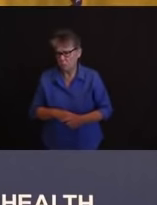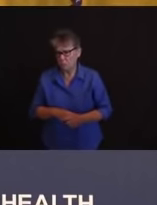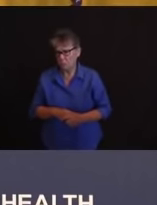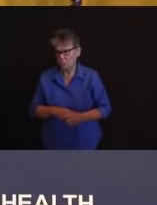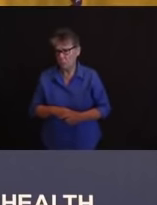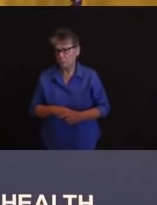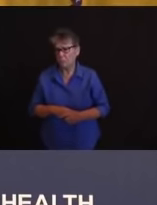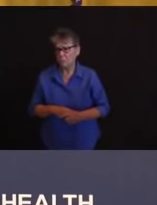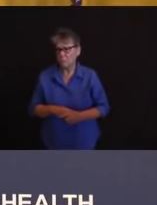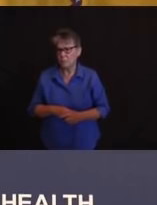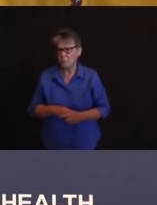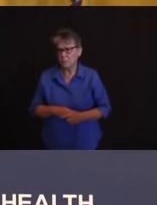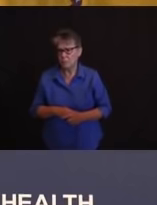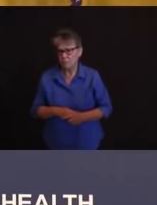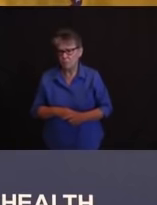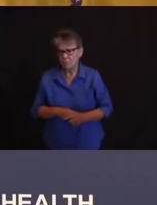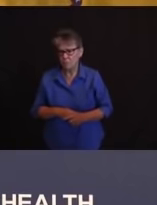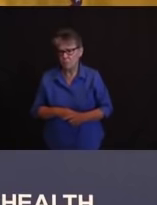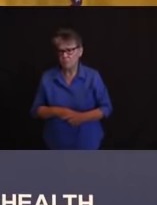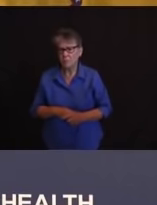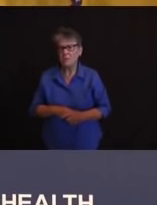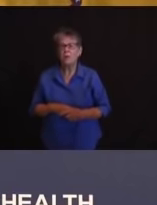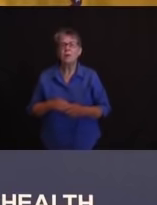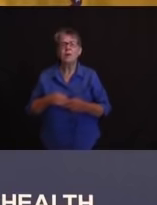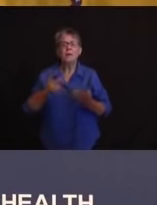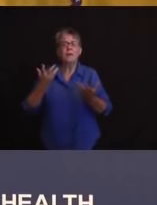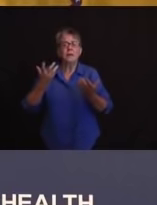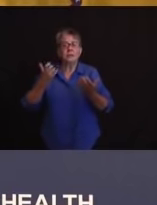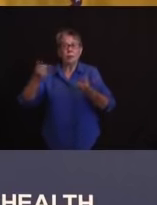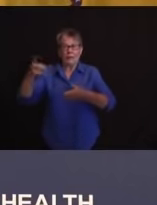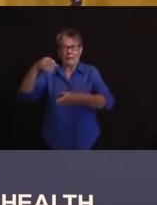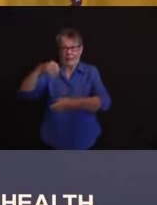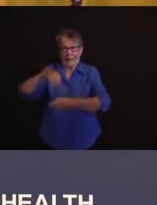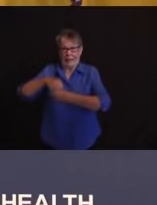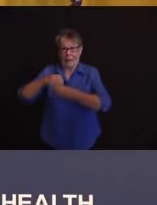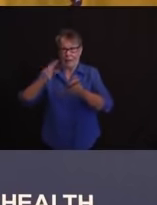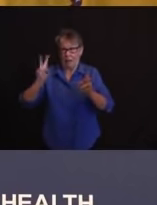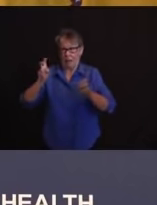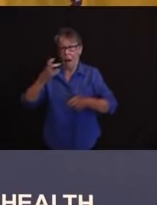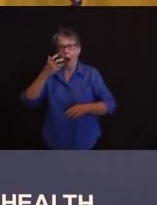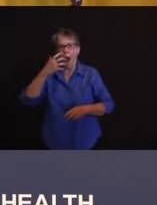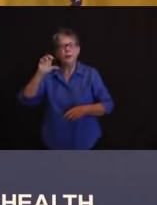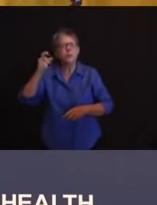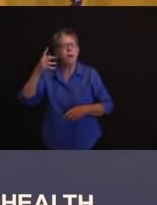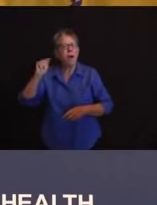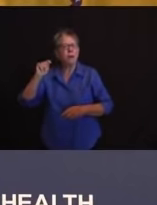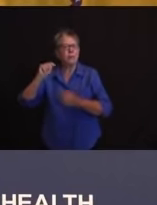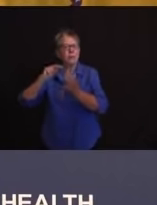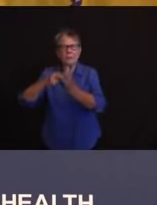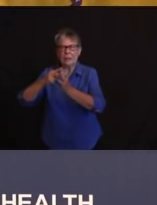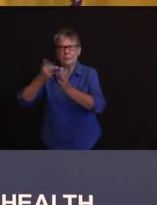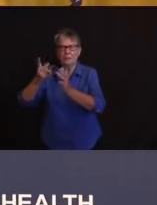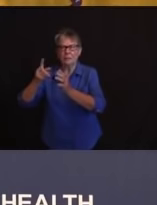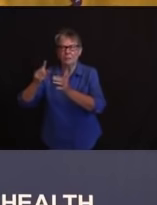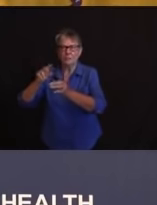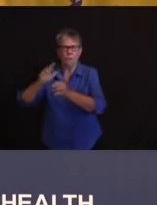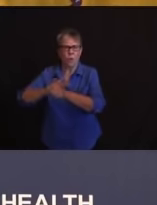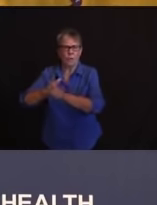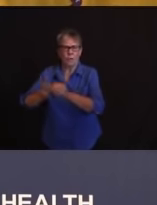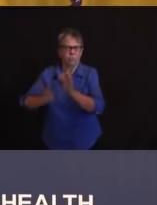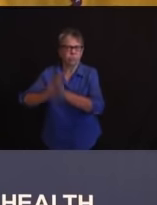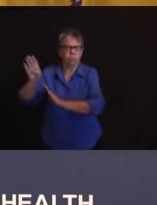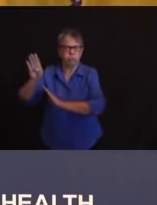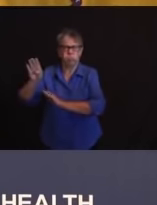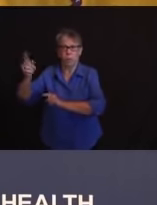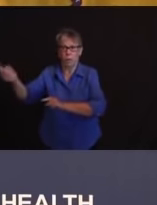in, self-quarantine, get tested, probably get tested again, and particularly with a longer lag on the results getting back